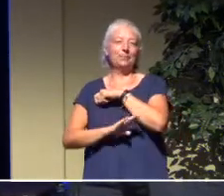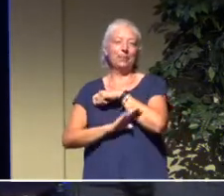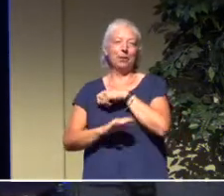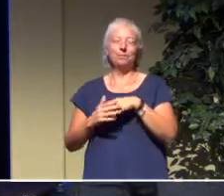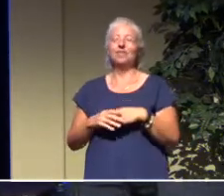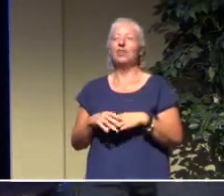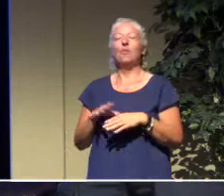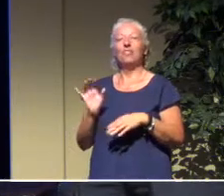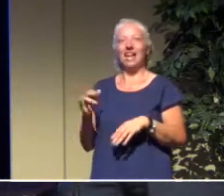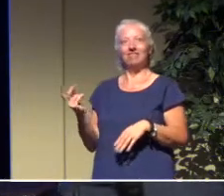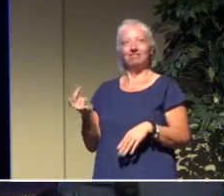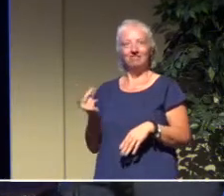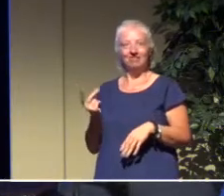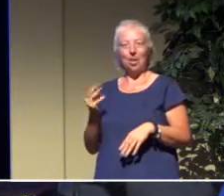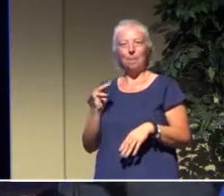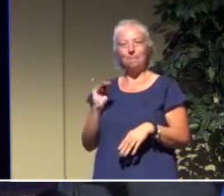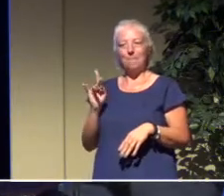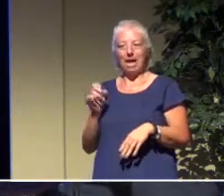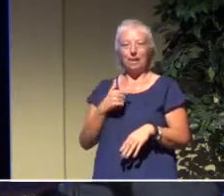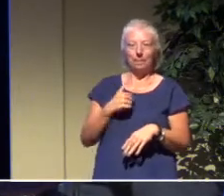been around, you've met some of the people, but